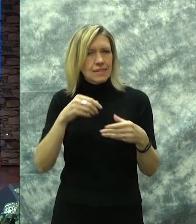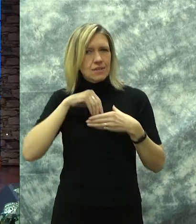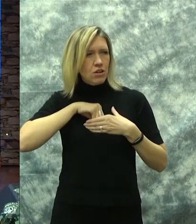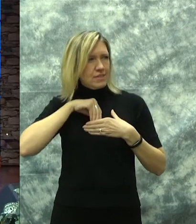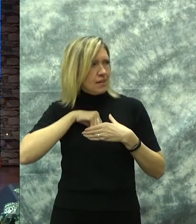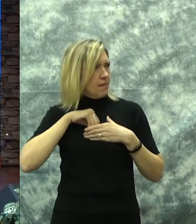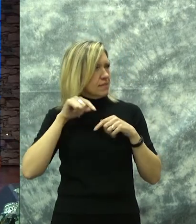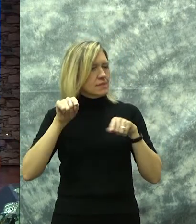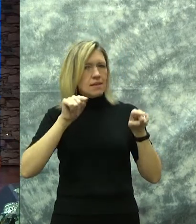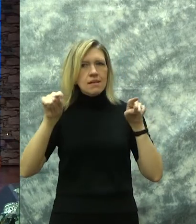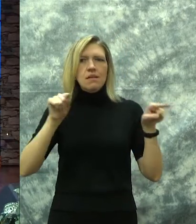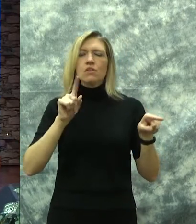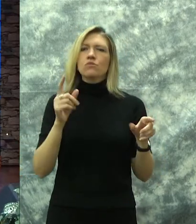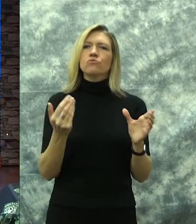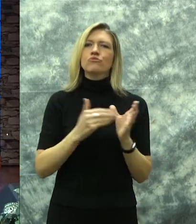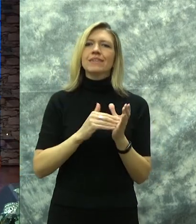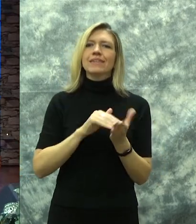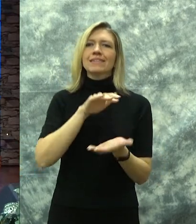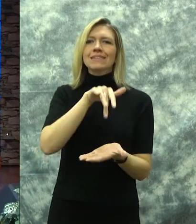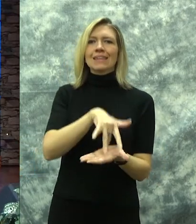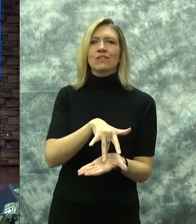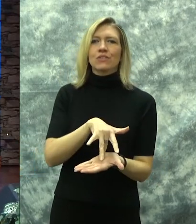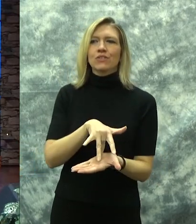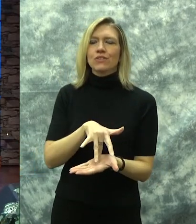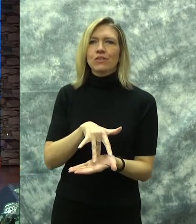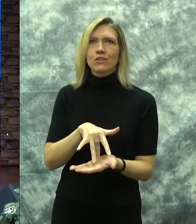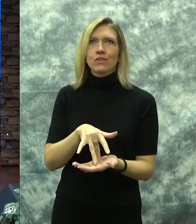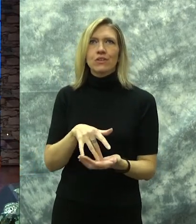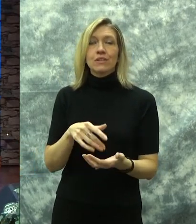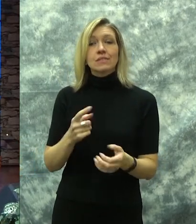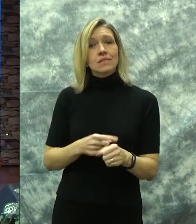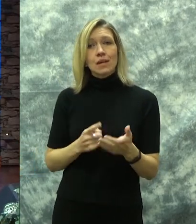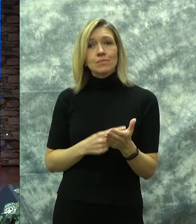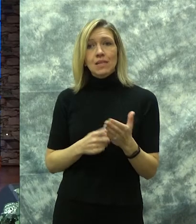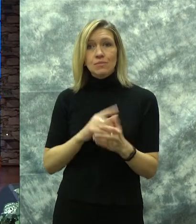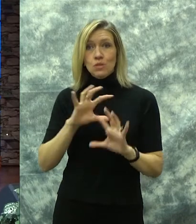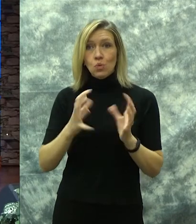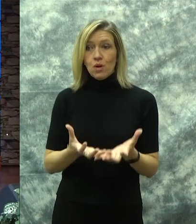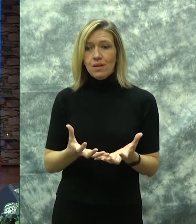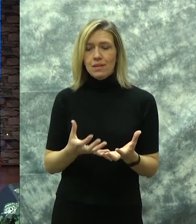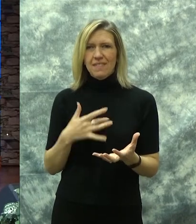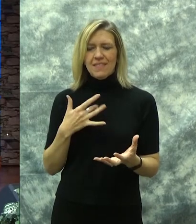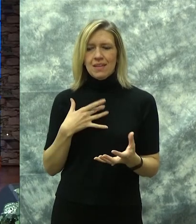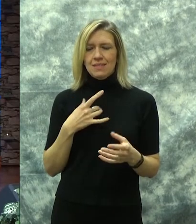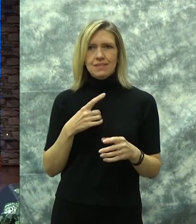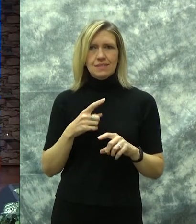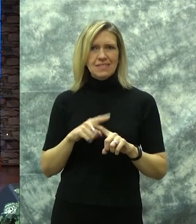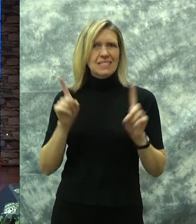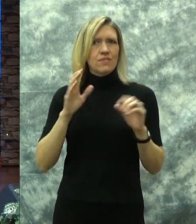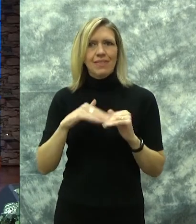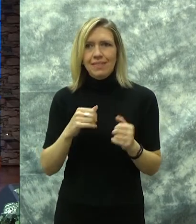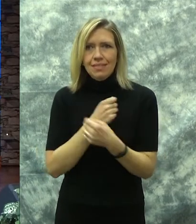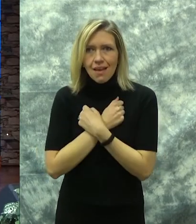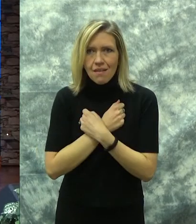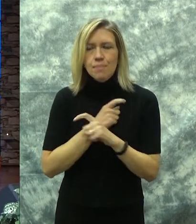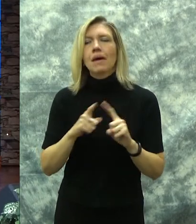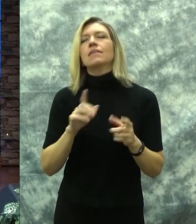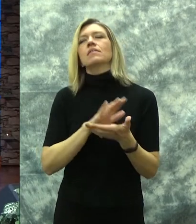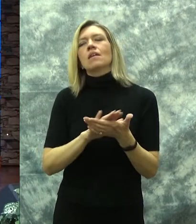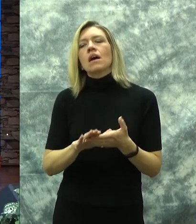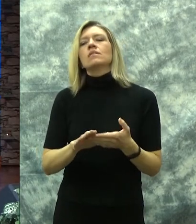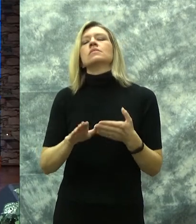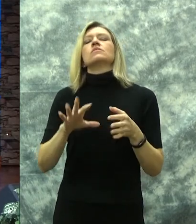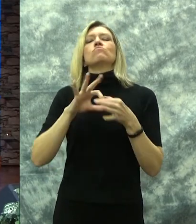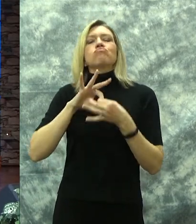have us center sometimes in anything but love, in the anchor of truth within ourselves, so that we can greater bring